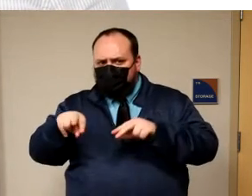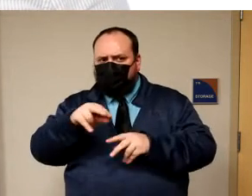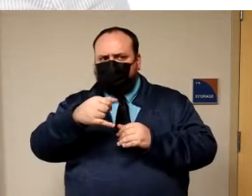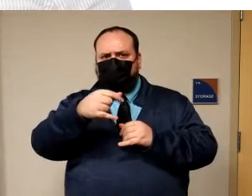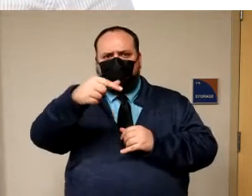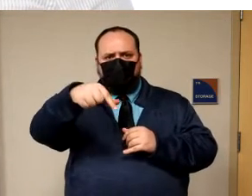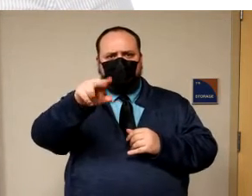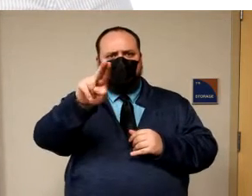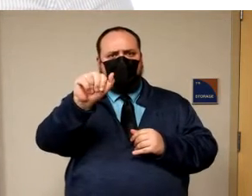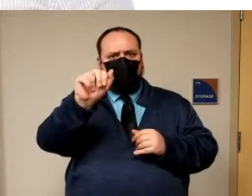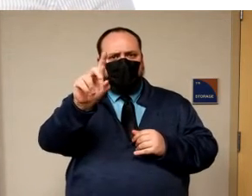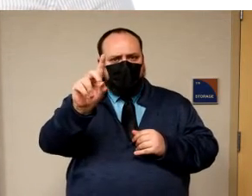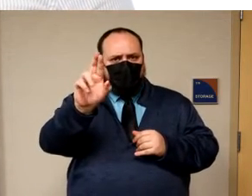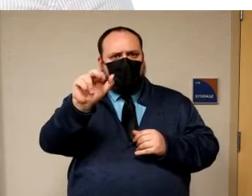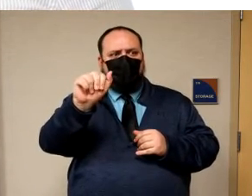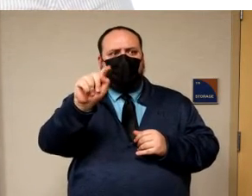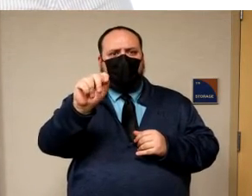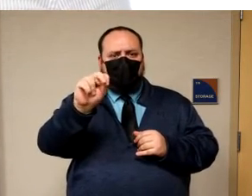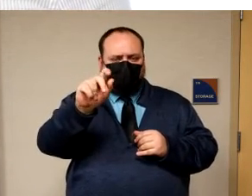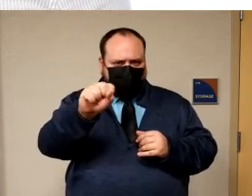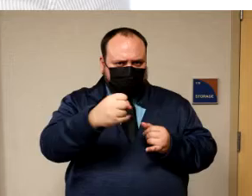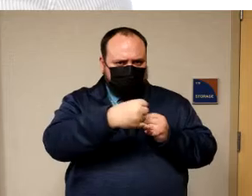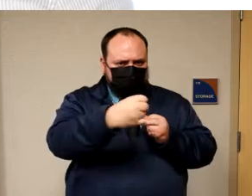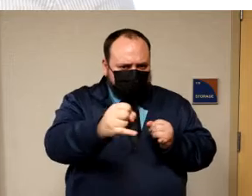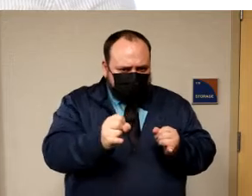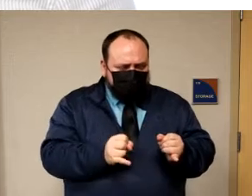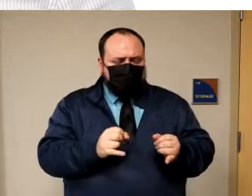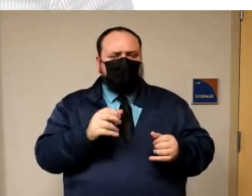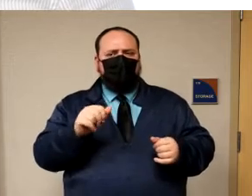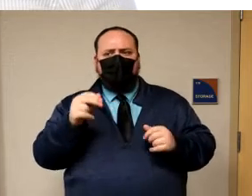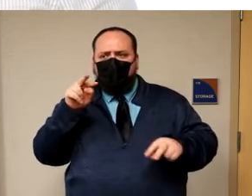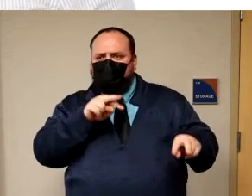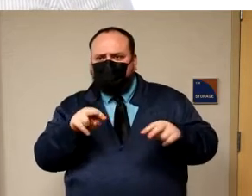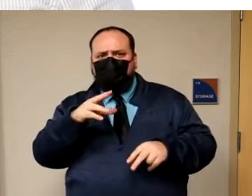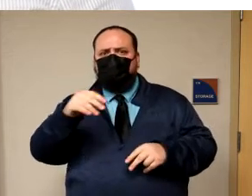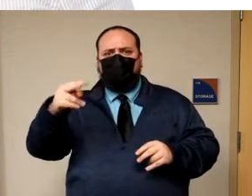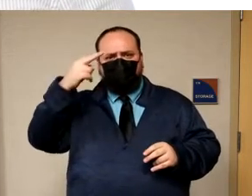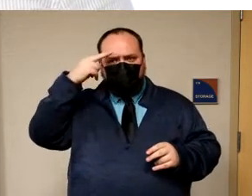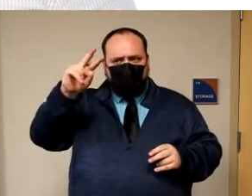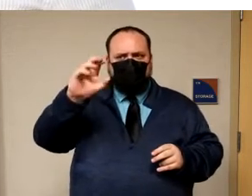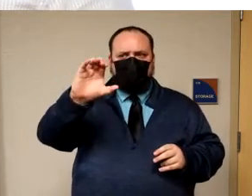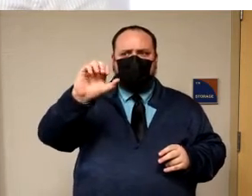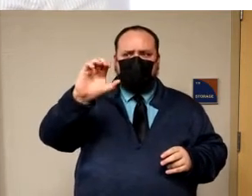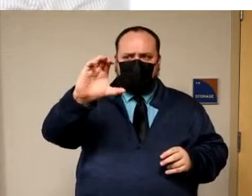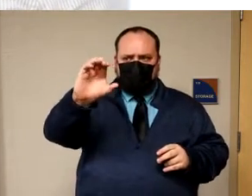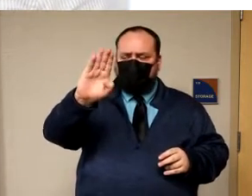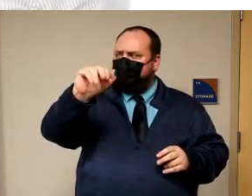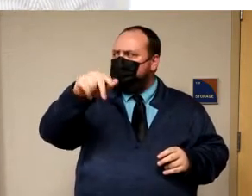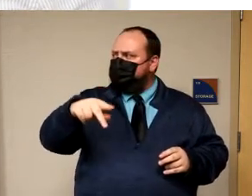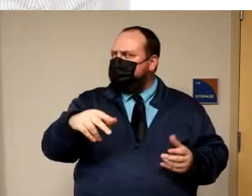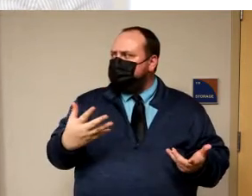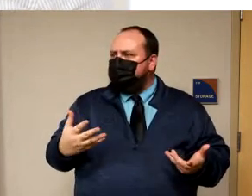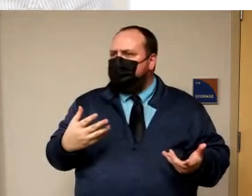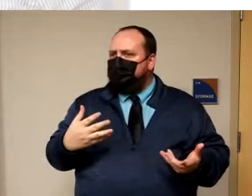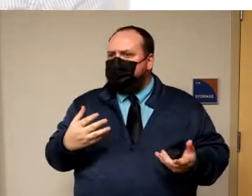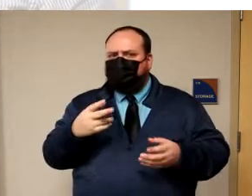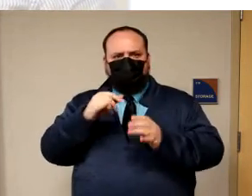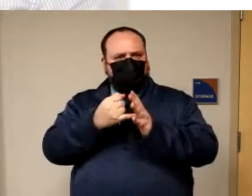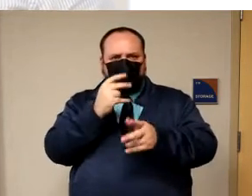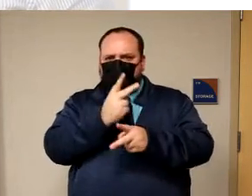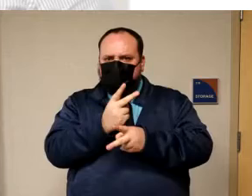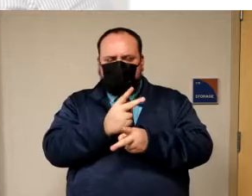and very much take into consideration Hispanic CVAP. Any other input, or just try and keep clean